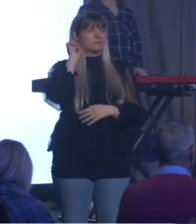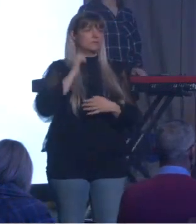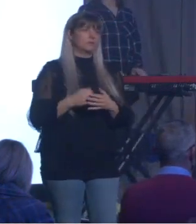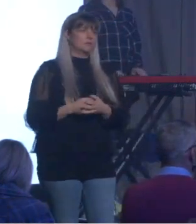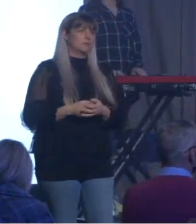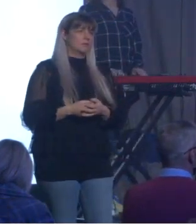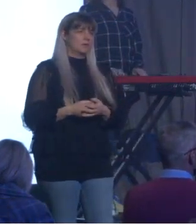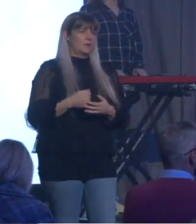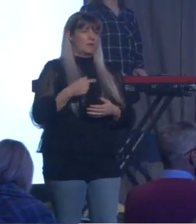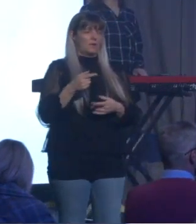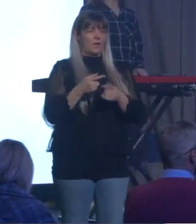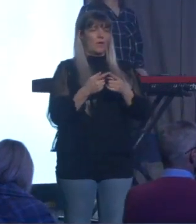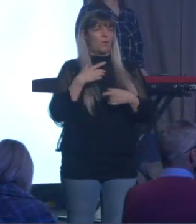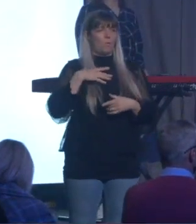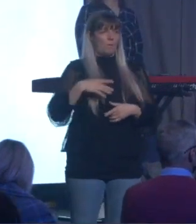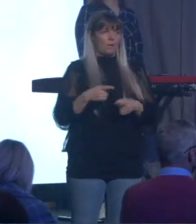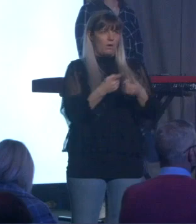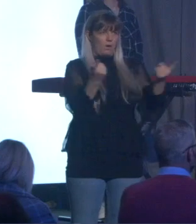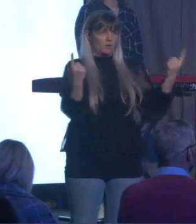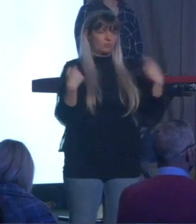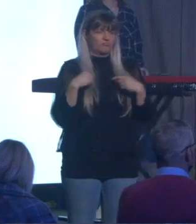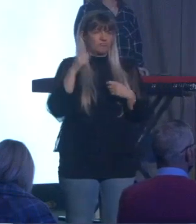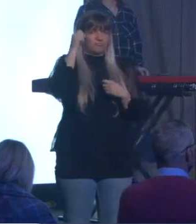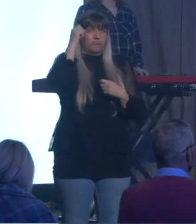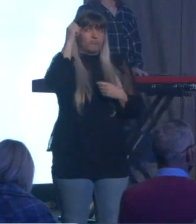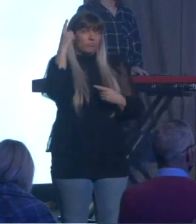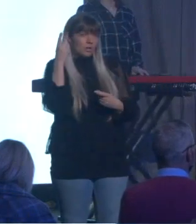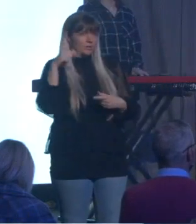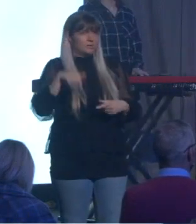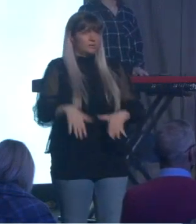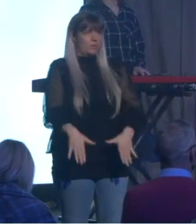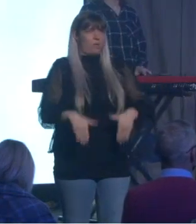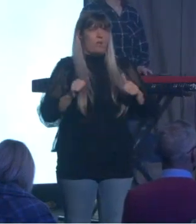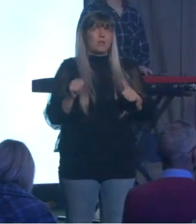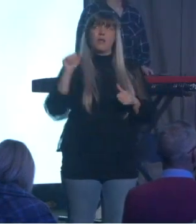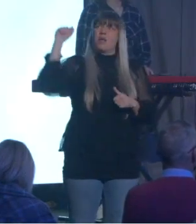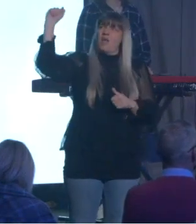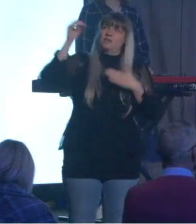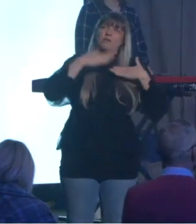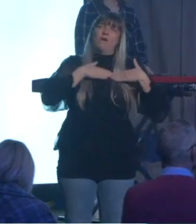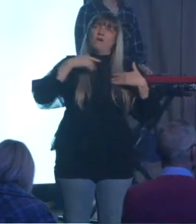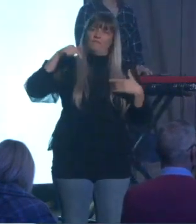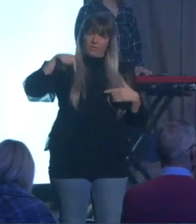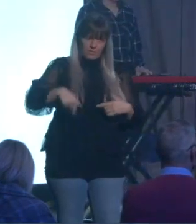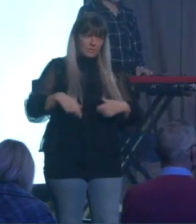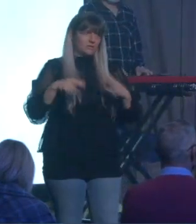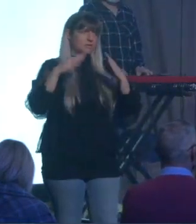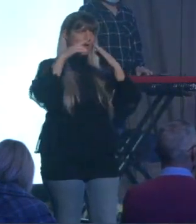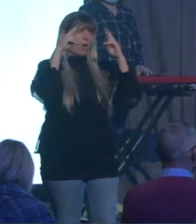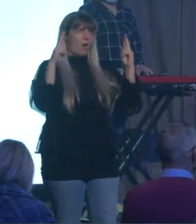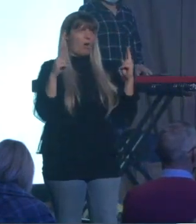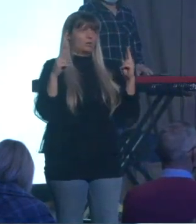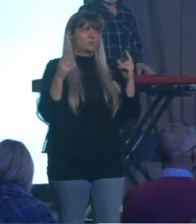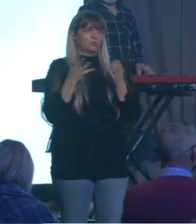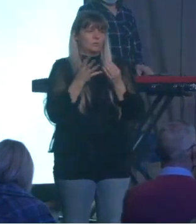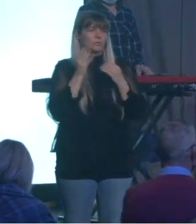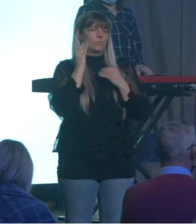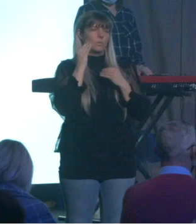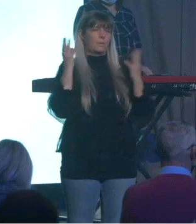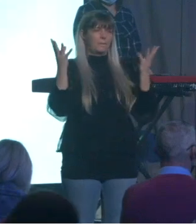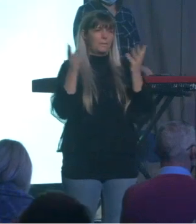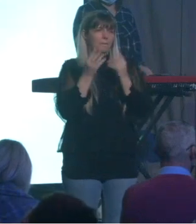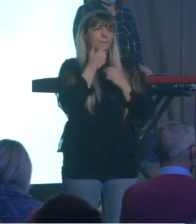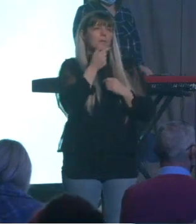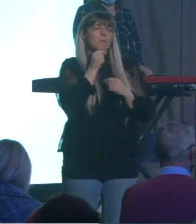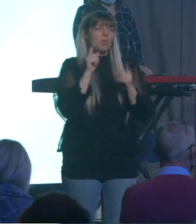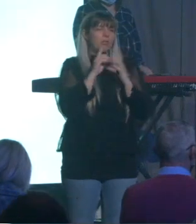And I want us to realize this morning that that is the heart of God for this house, where there is an assembly of people that's hearts are committed to him to walk before him and that